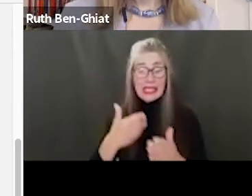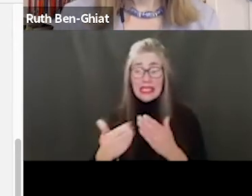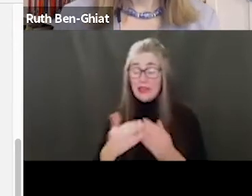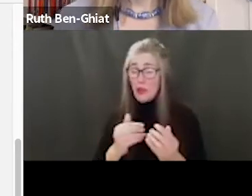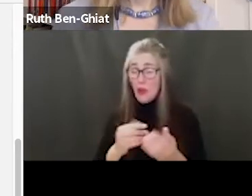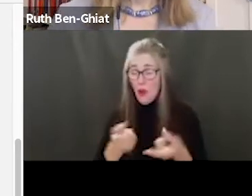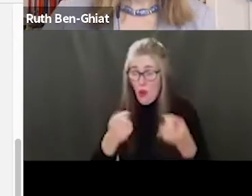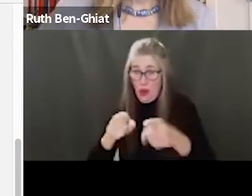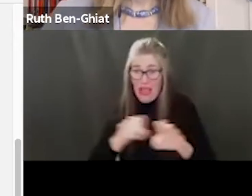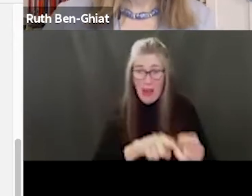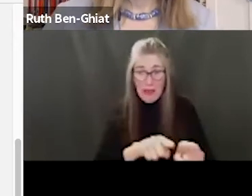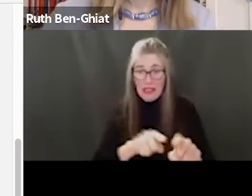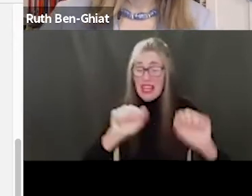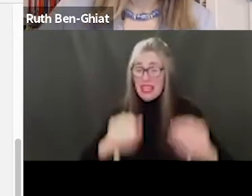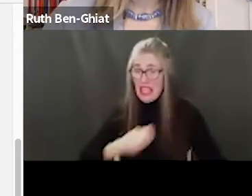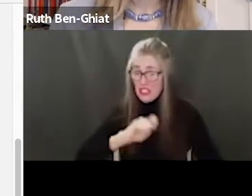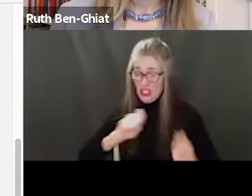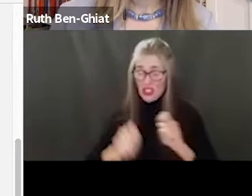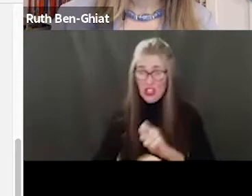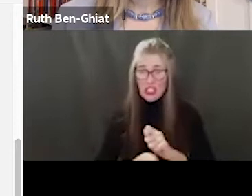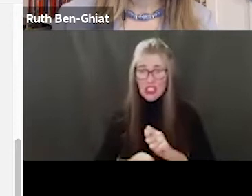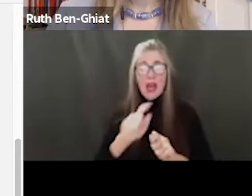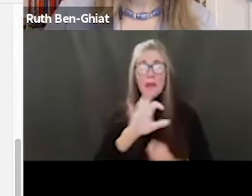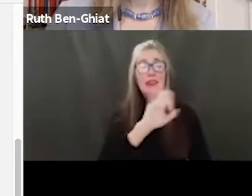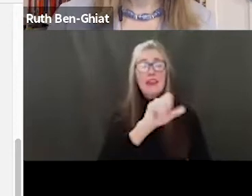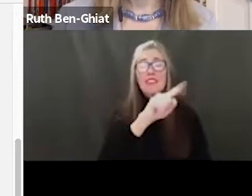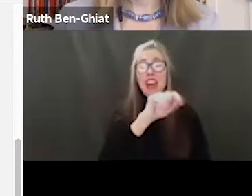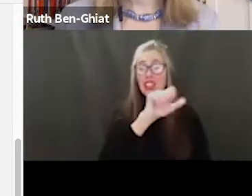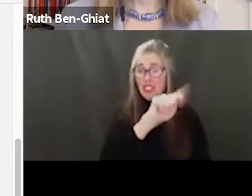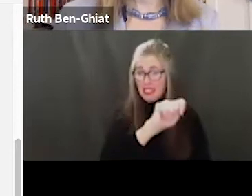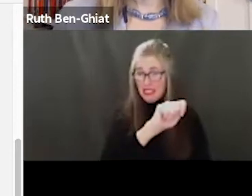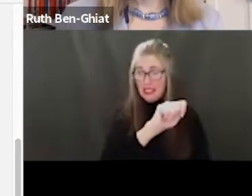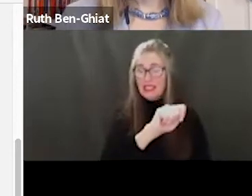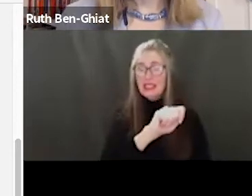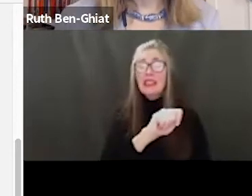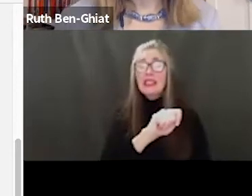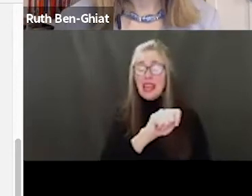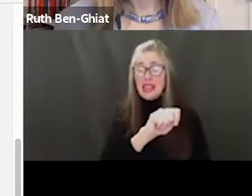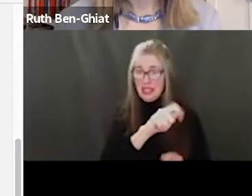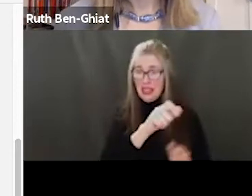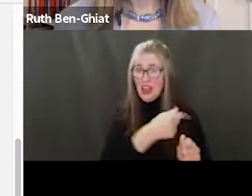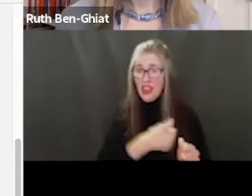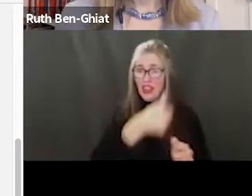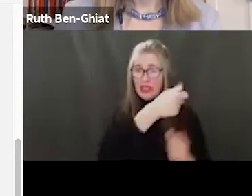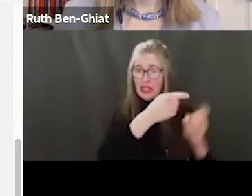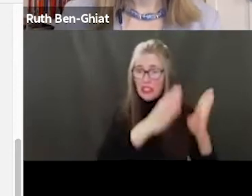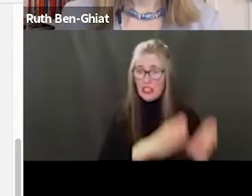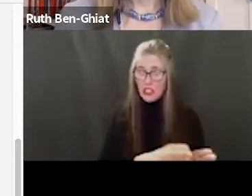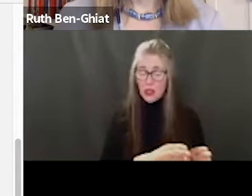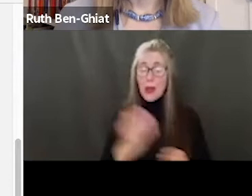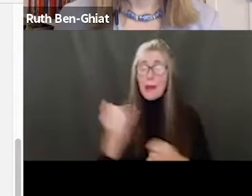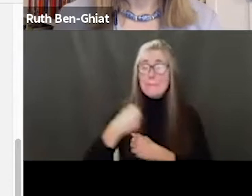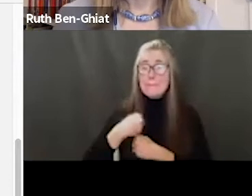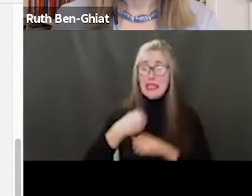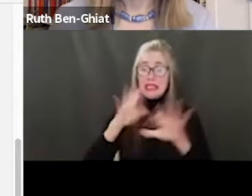from era to era. And the book is divided into the fascist era, so you have the dictatorships, the age of military coups, and then